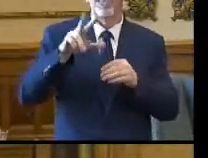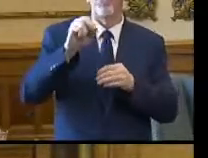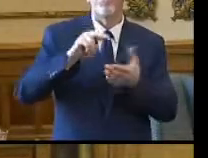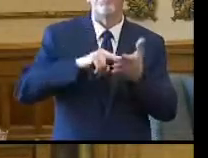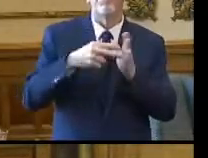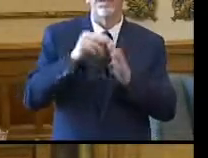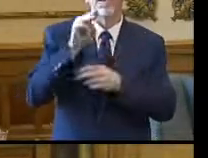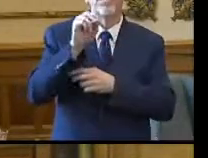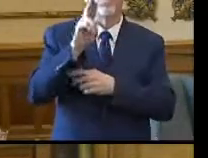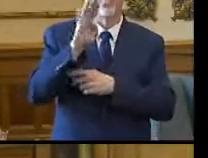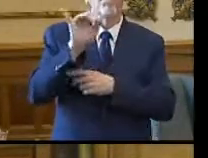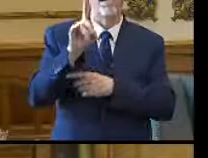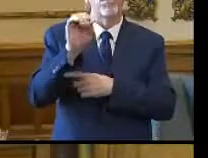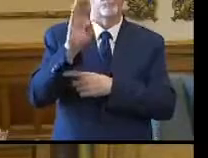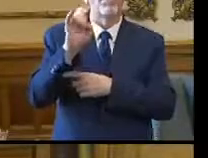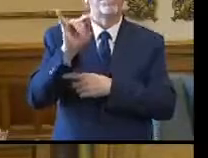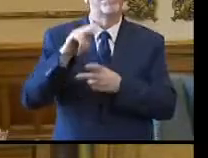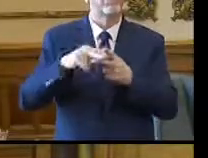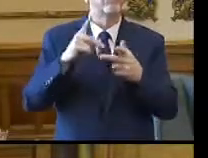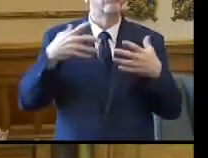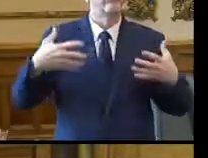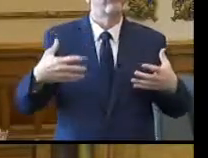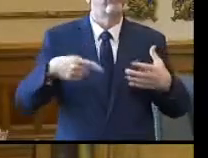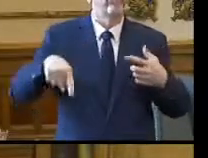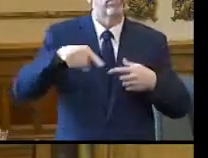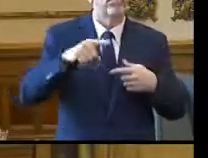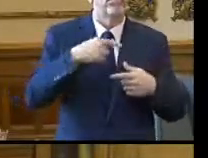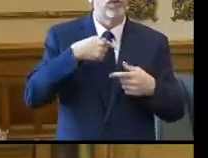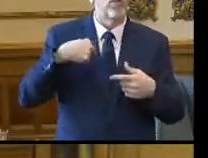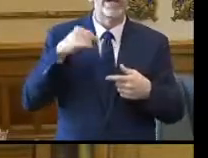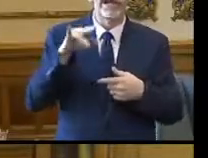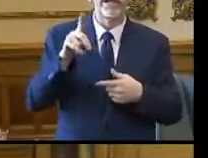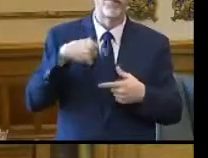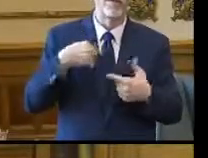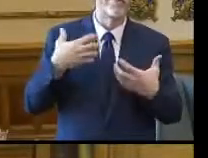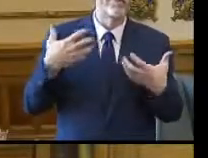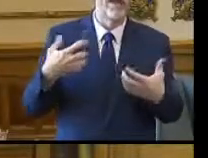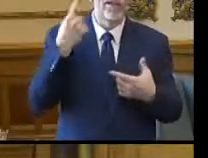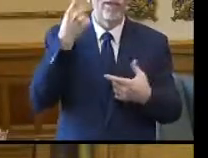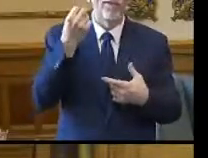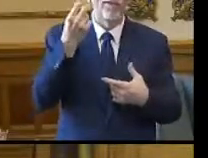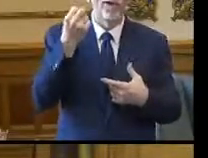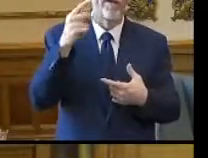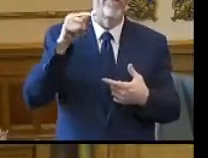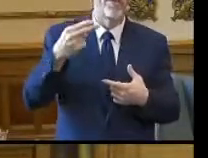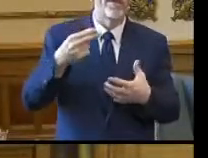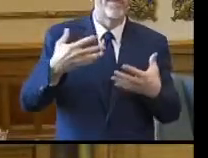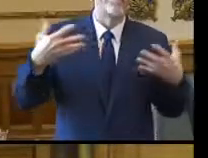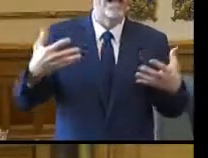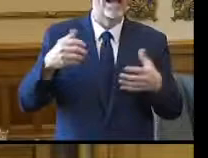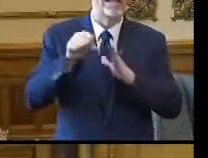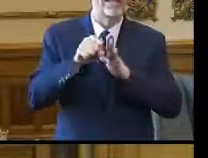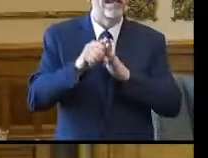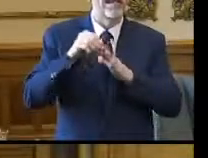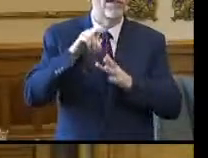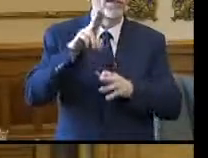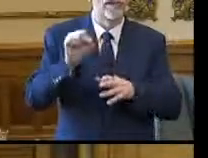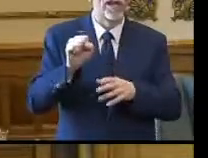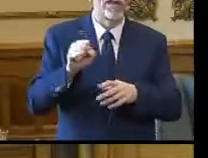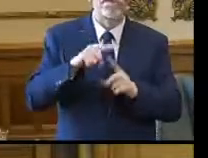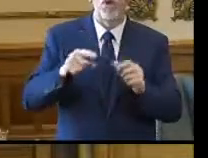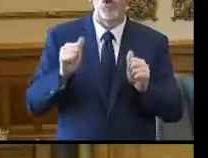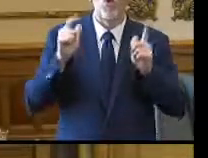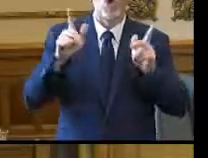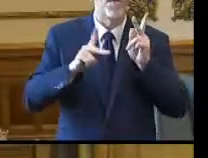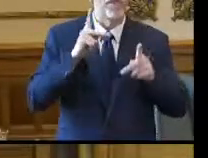morbid obesity. And so even though we are a fat state, I think that we're the 12th most obese state in the nation, not everyone will qualify for